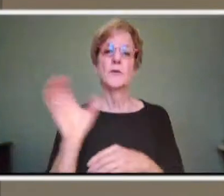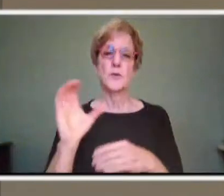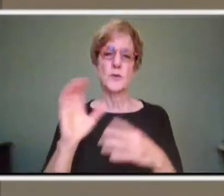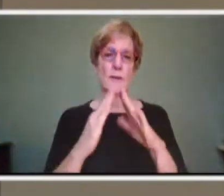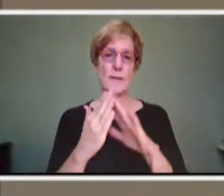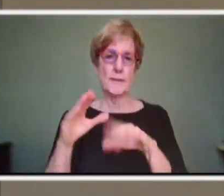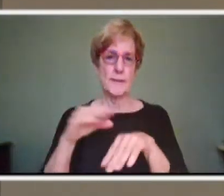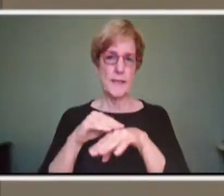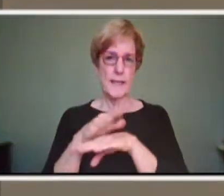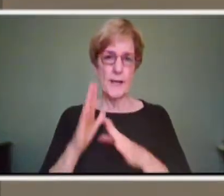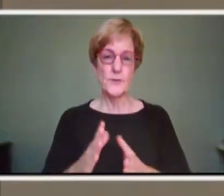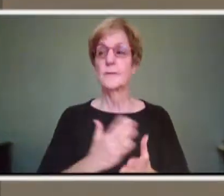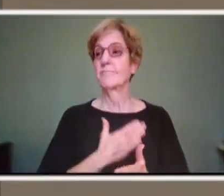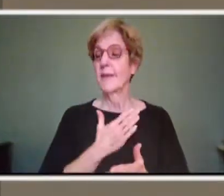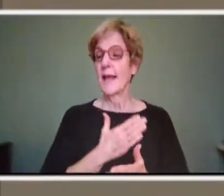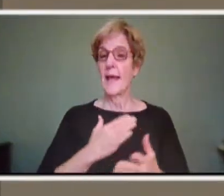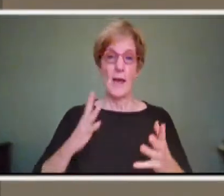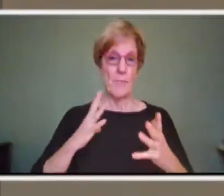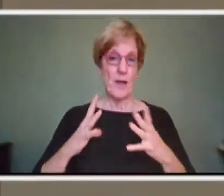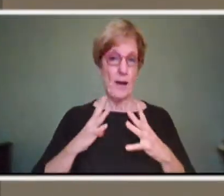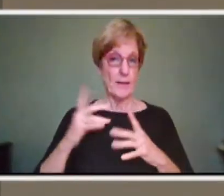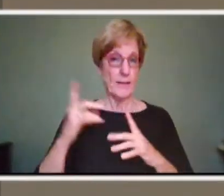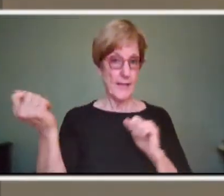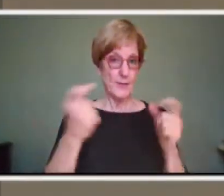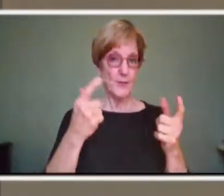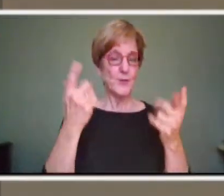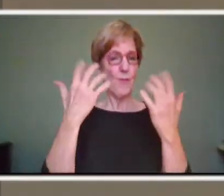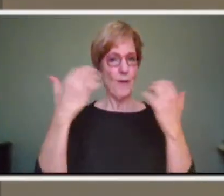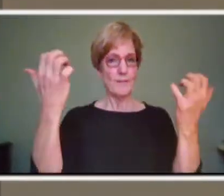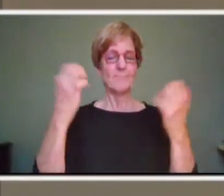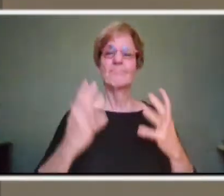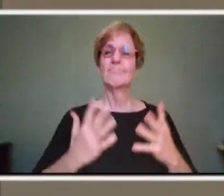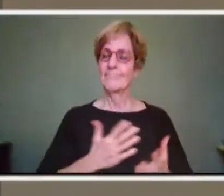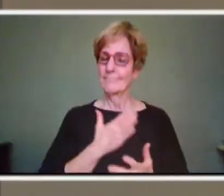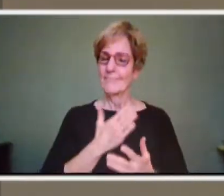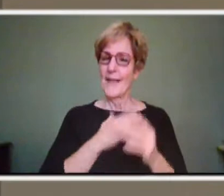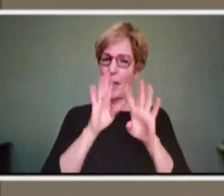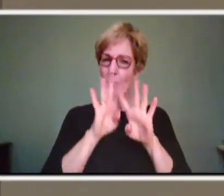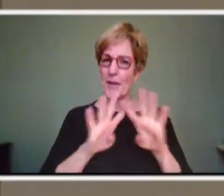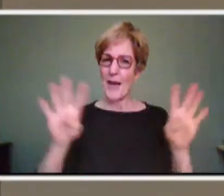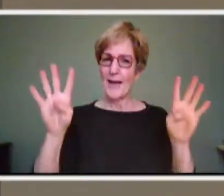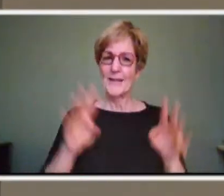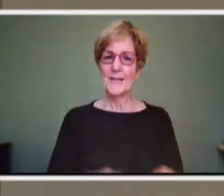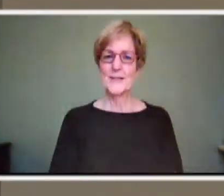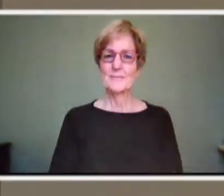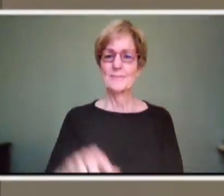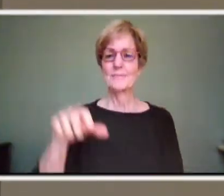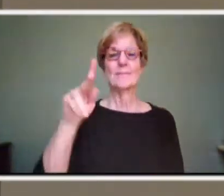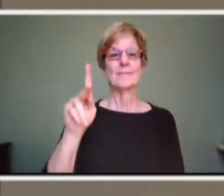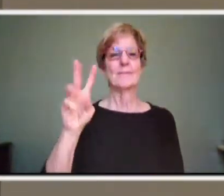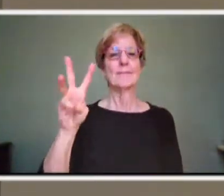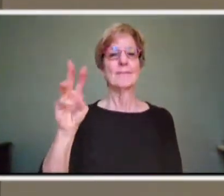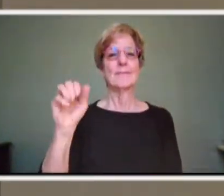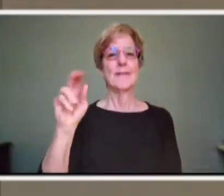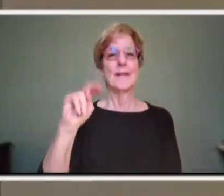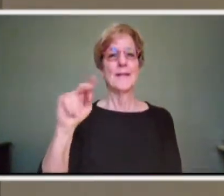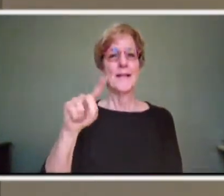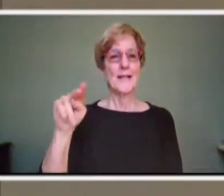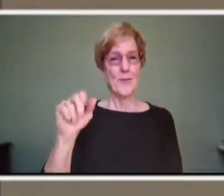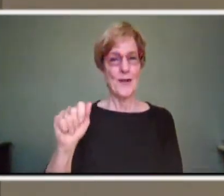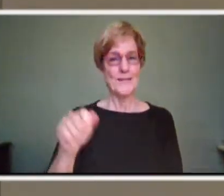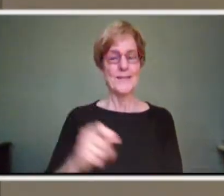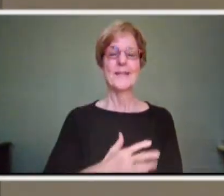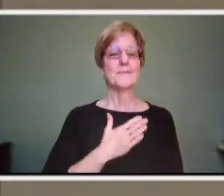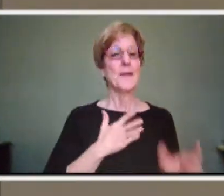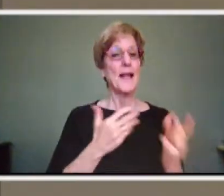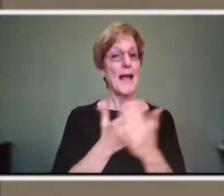Happy holidays to all that are out there. Happy Hanukkah, Merry Christmas, Happy Kwanzaa, Happy New Year, all